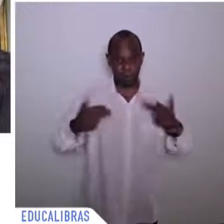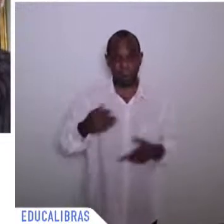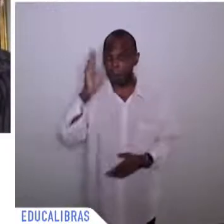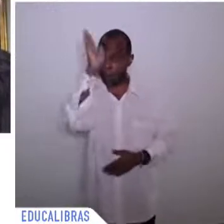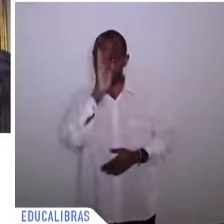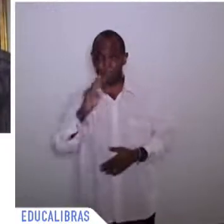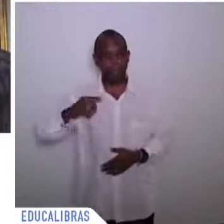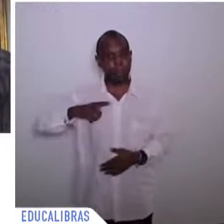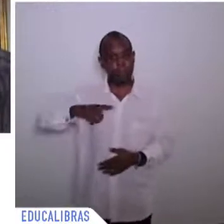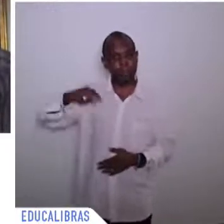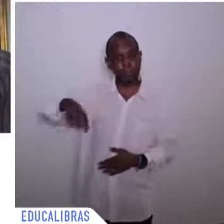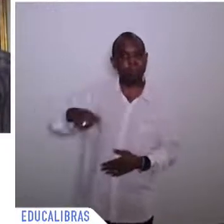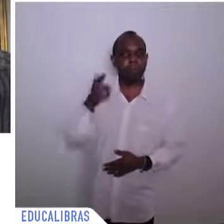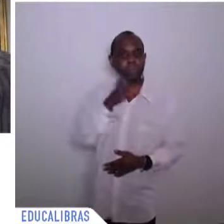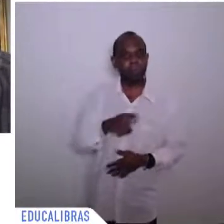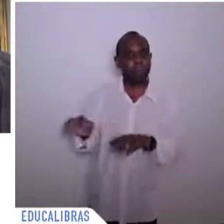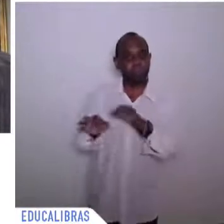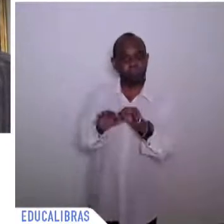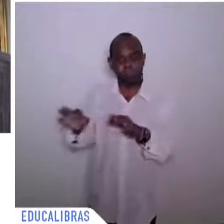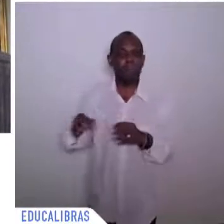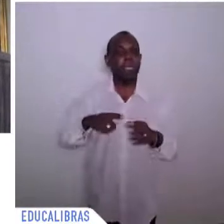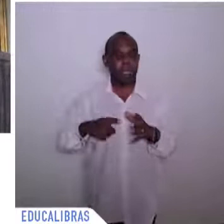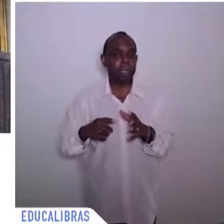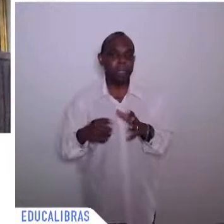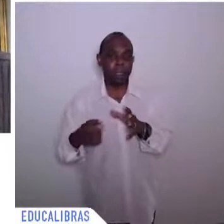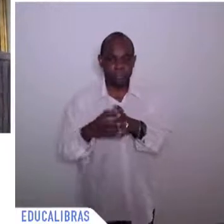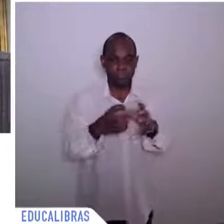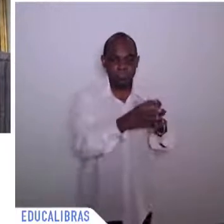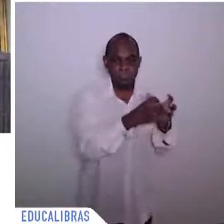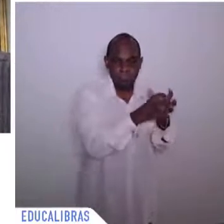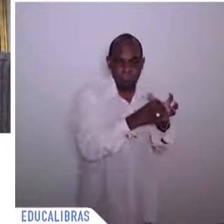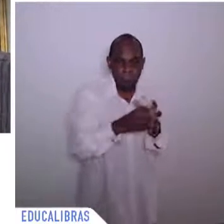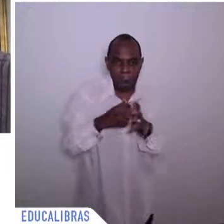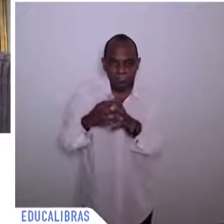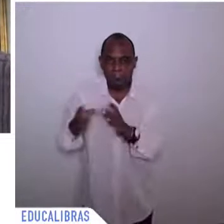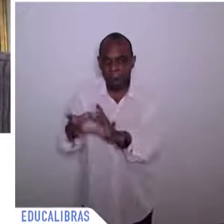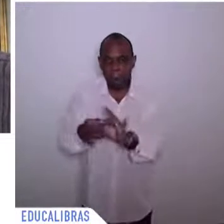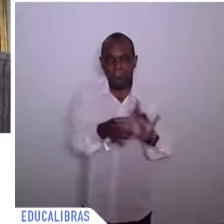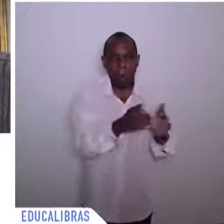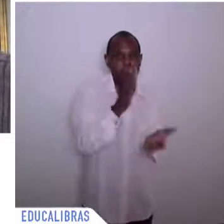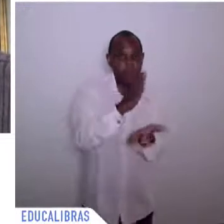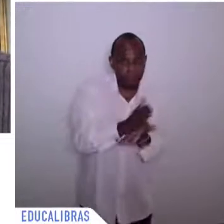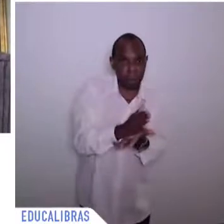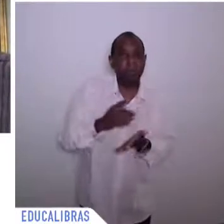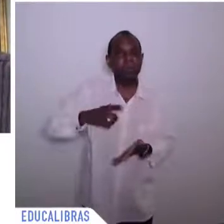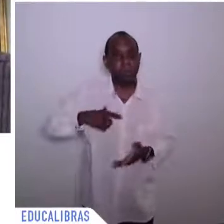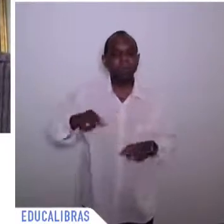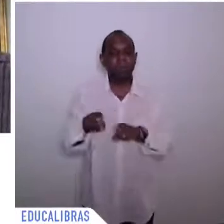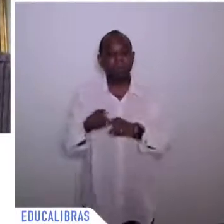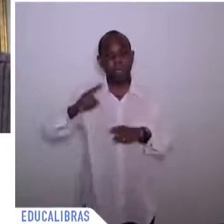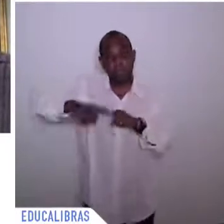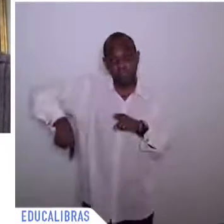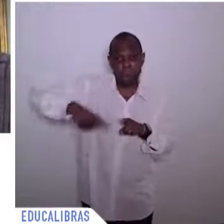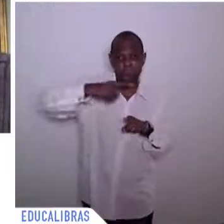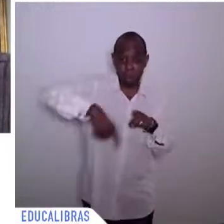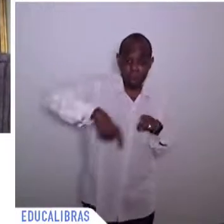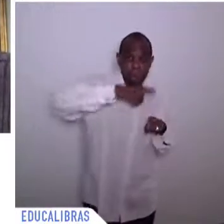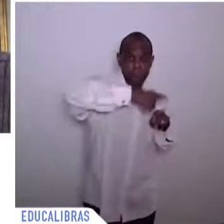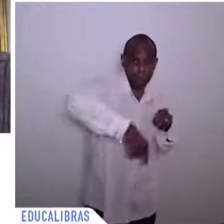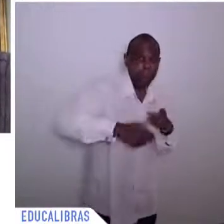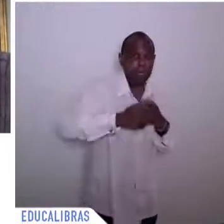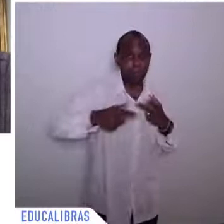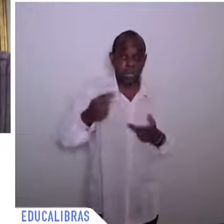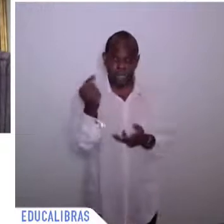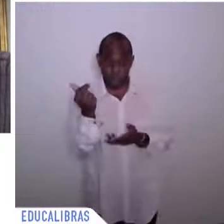some of those billionaires entering politics themselves. Brazil has made important reforms in the recent years to improve electoral